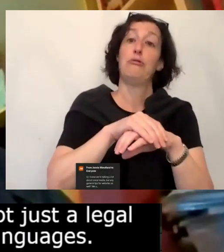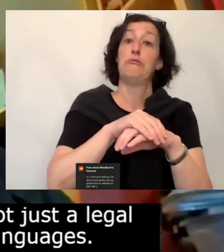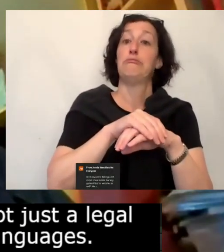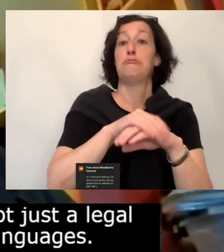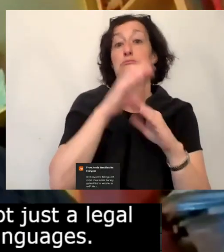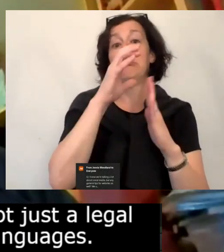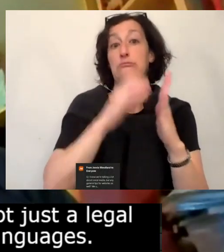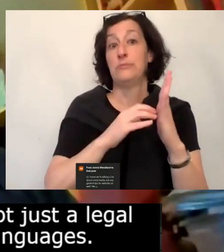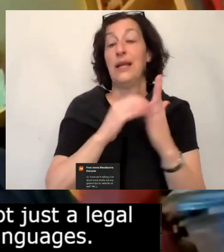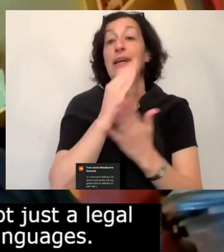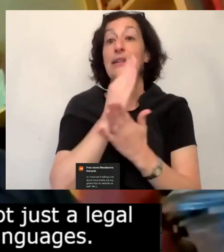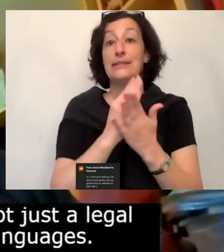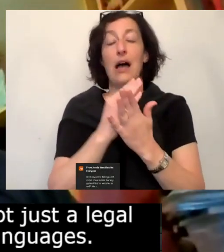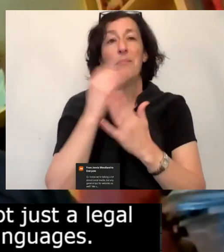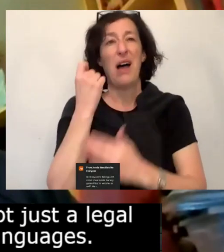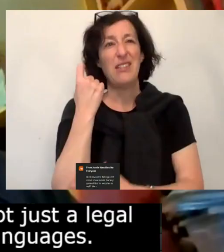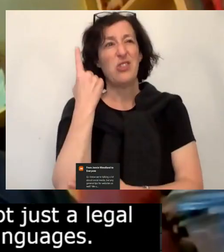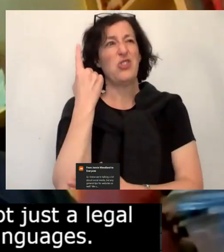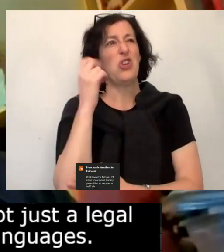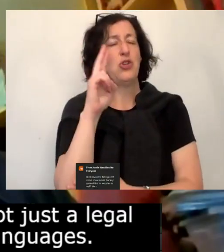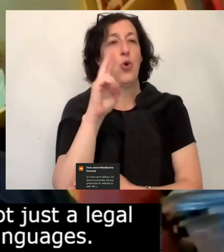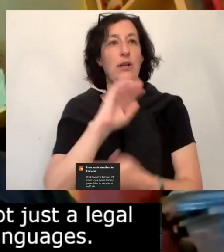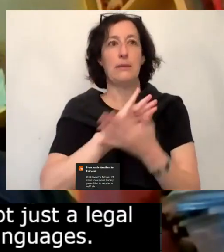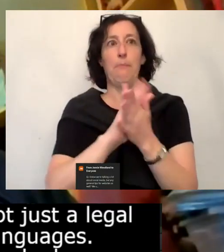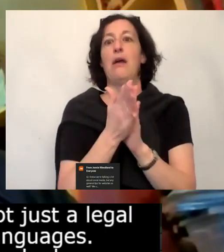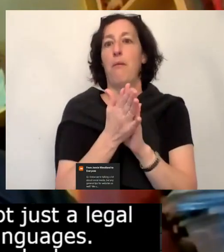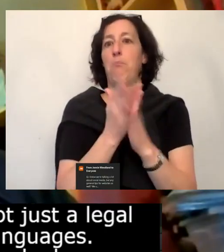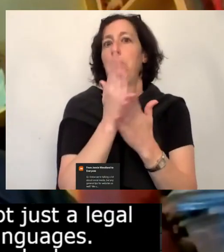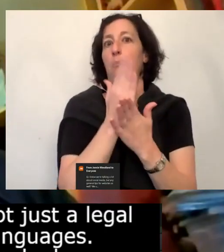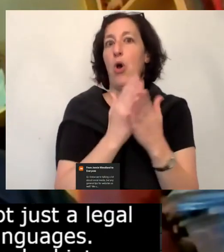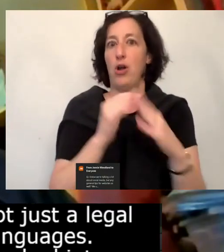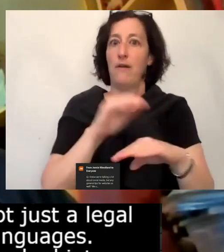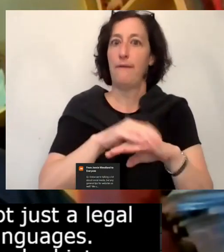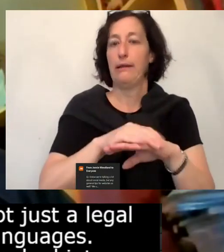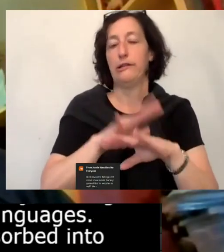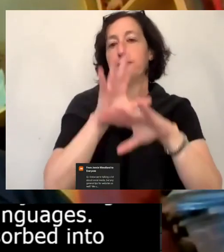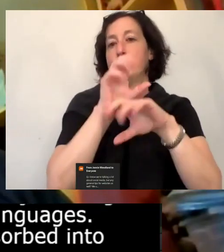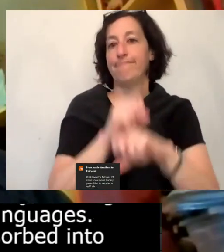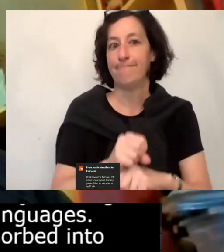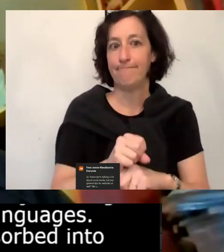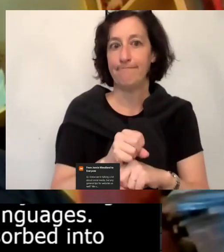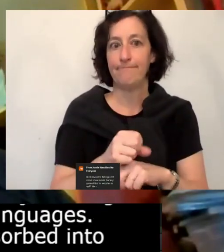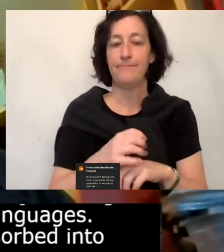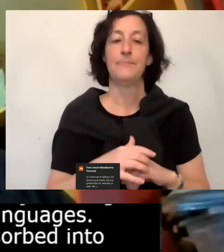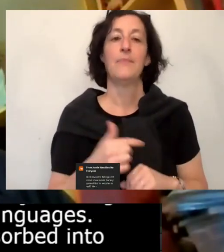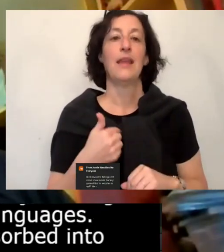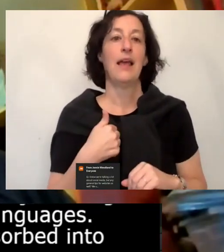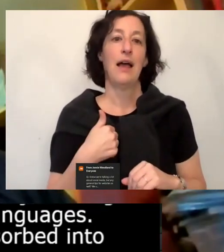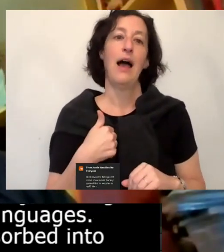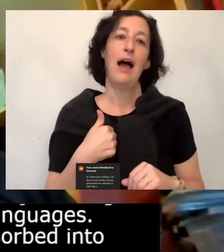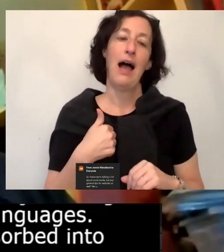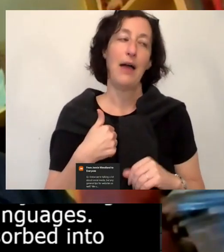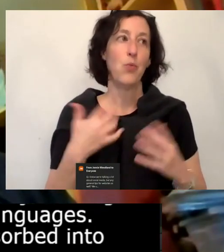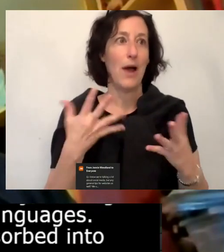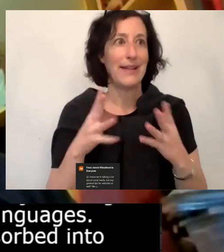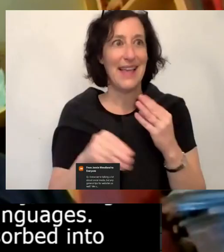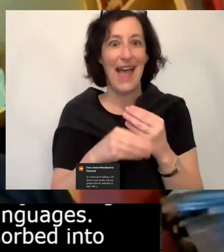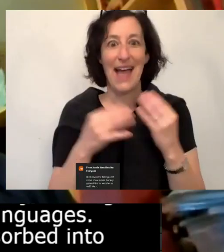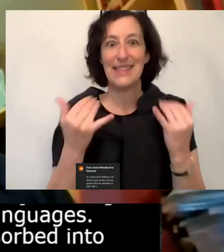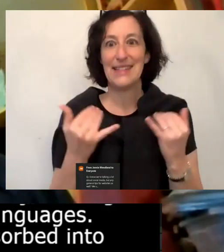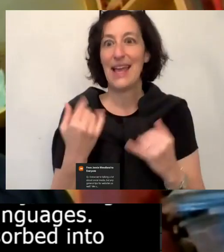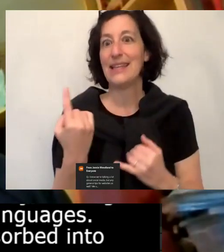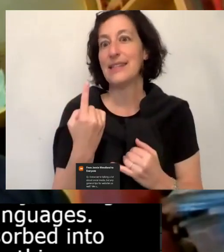are absorbed into the language. I was going to put in here that something was